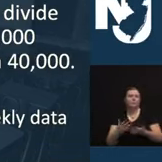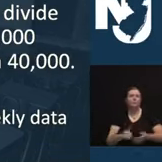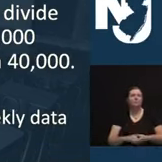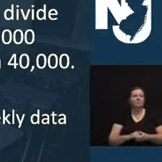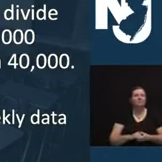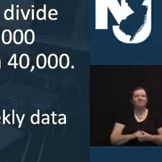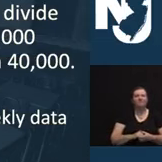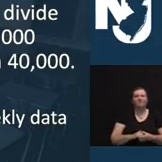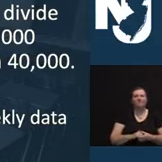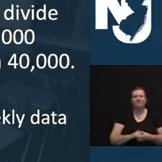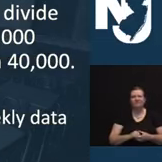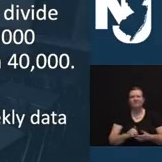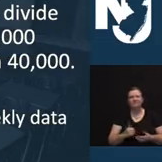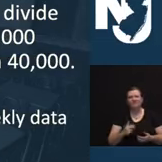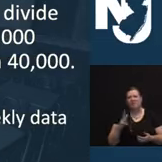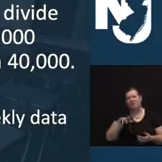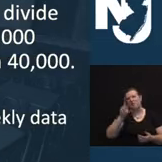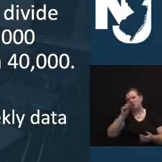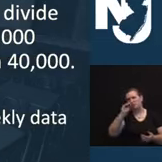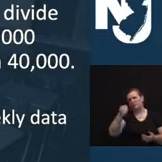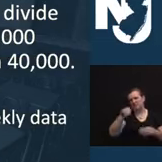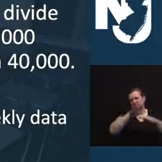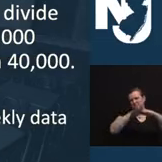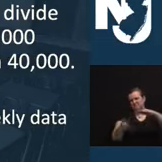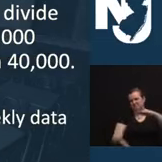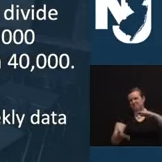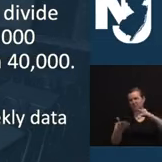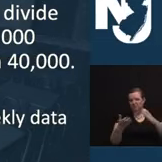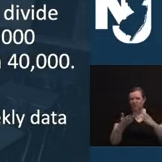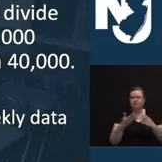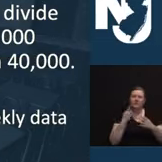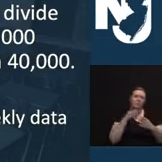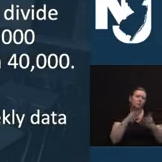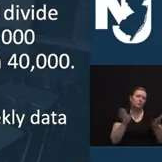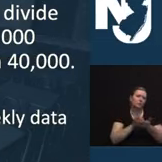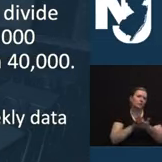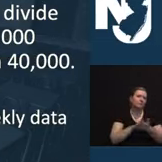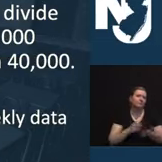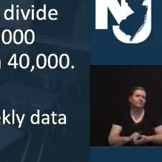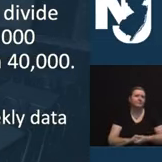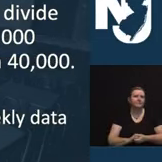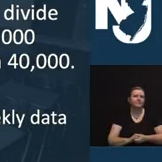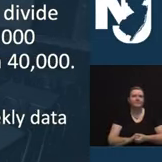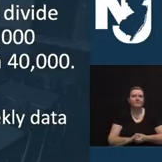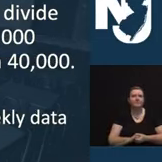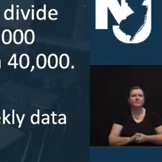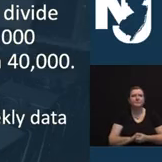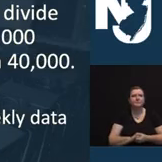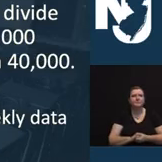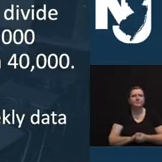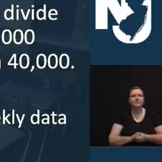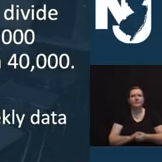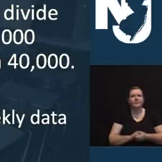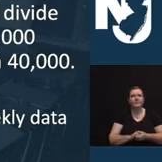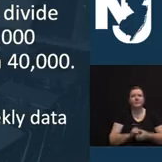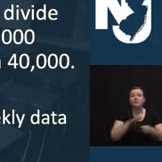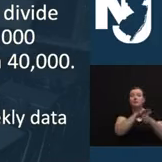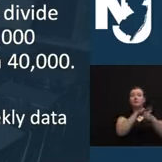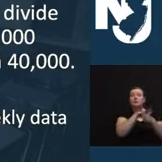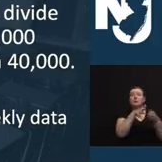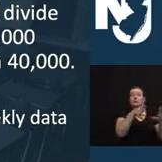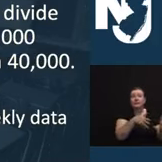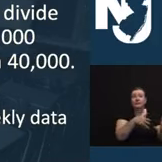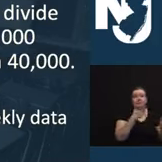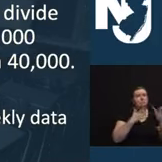3% of the public school population. And for the districts which have identified a remaining need, the most commonly reported